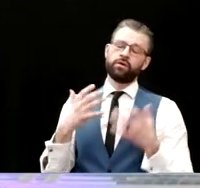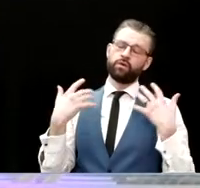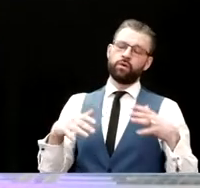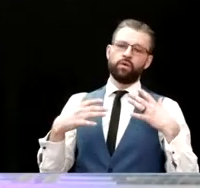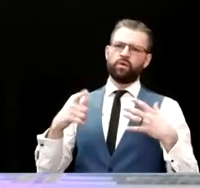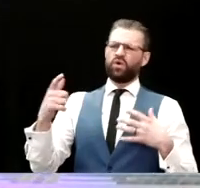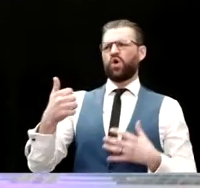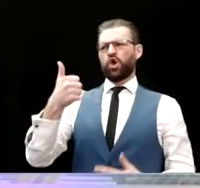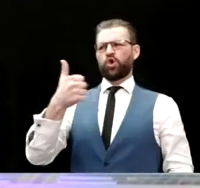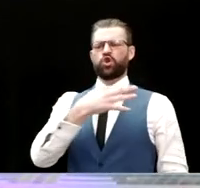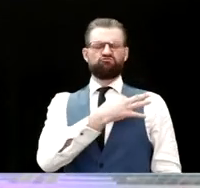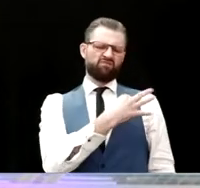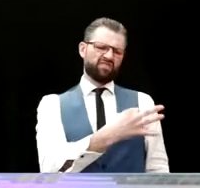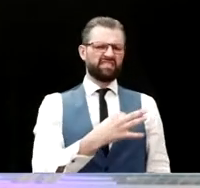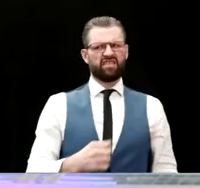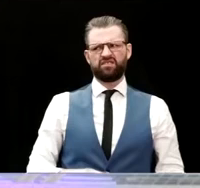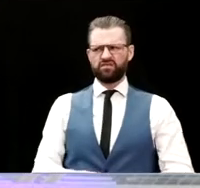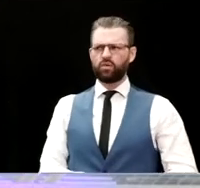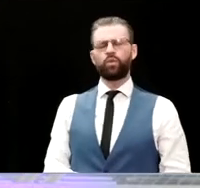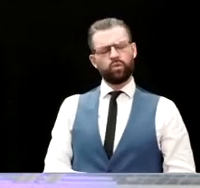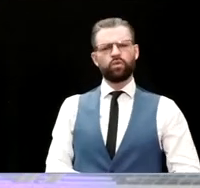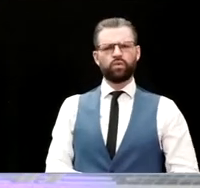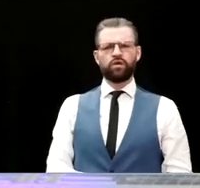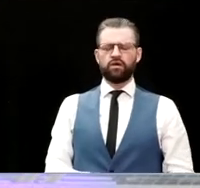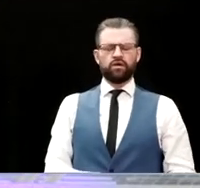You're very good ambassadors for this, and